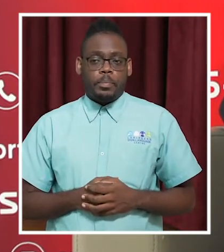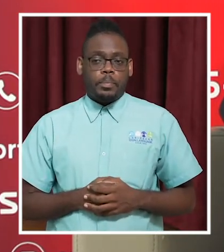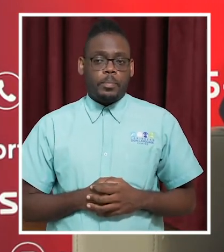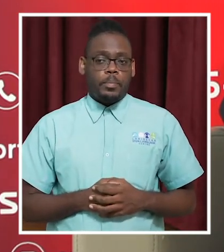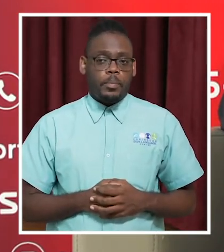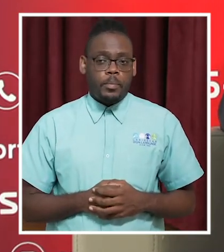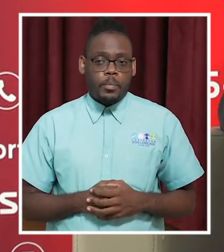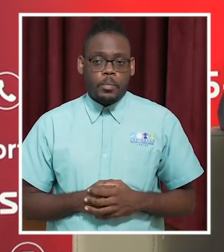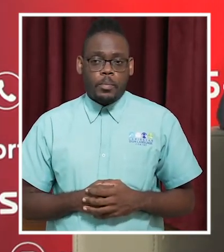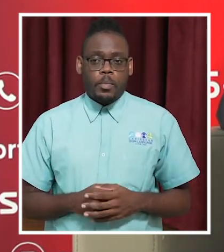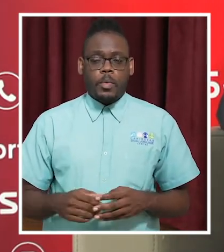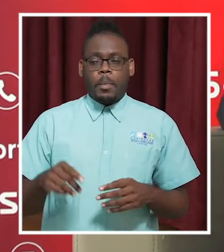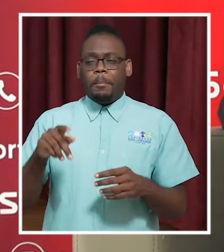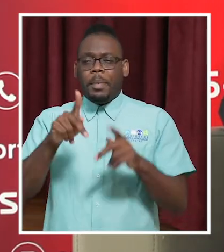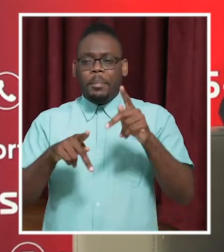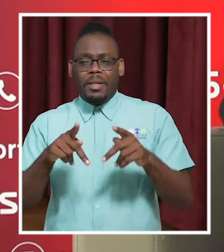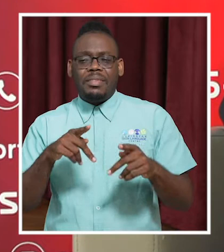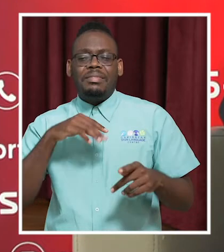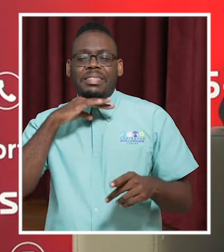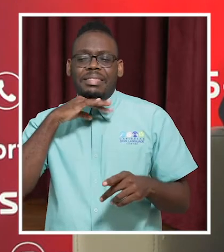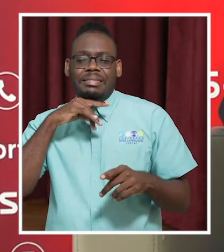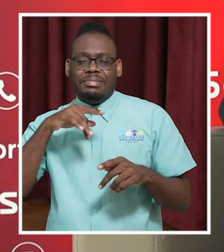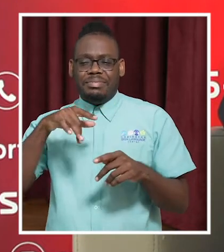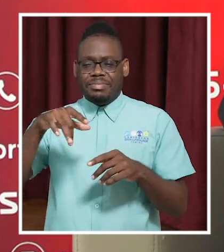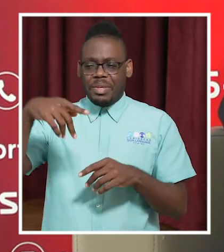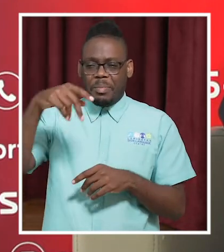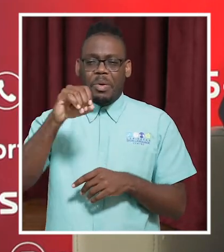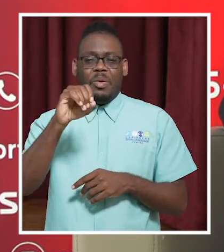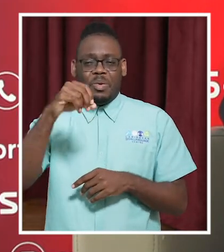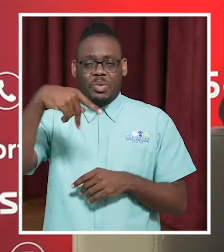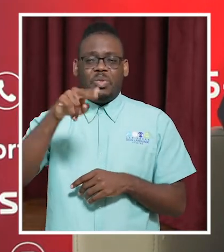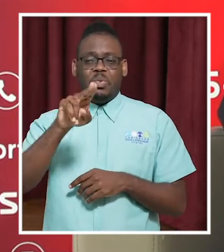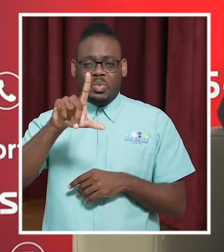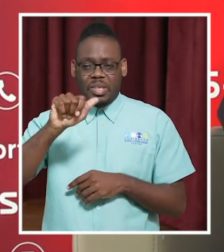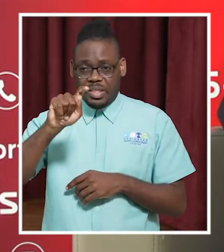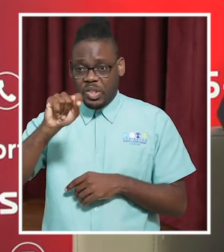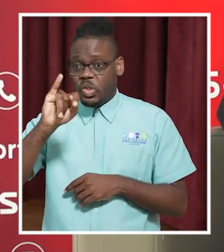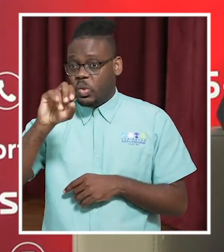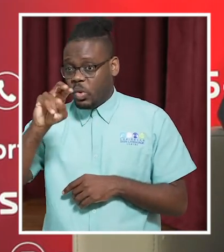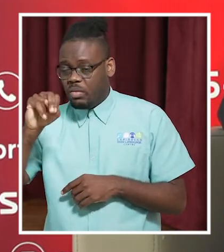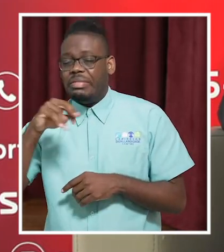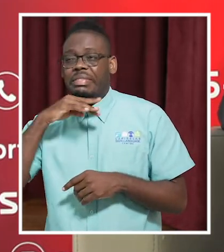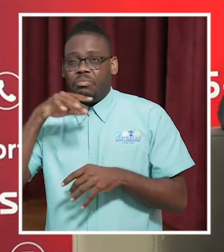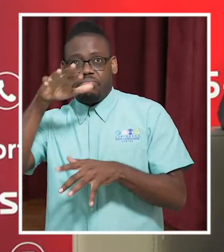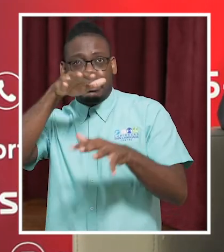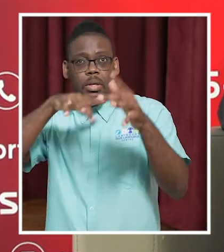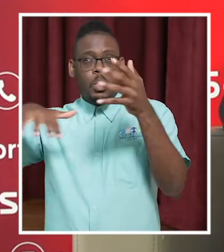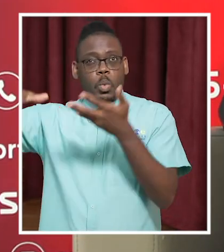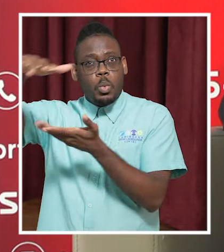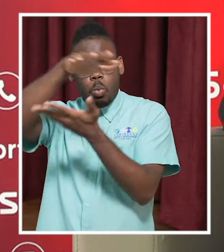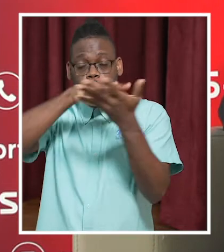where there's a lot of air pollution, which again would tend to be urban environments, the risk of this disorder is greater.